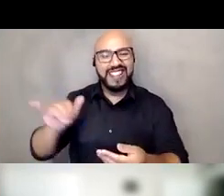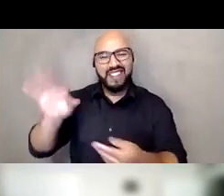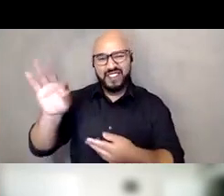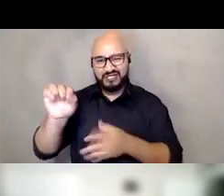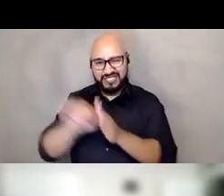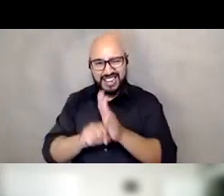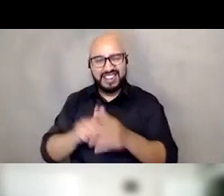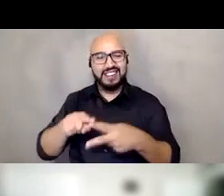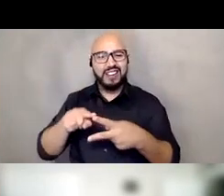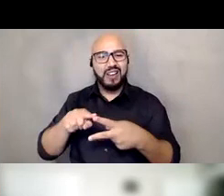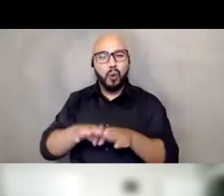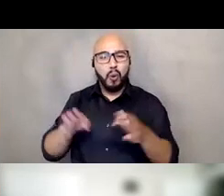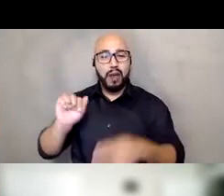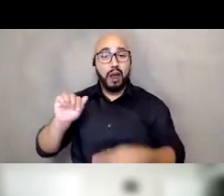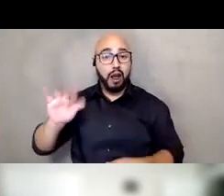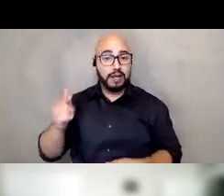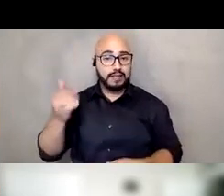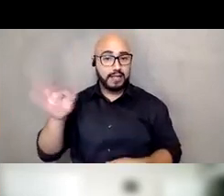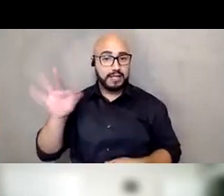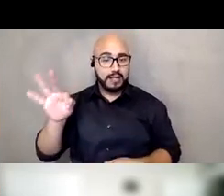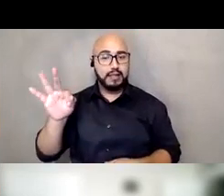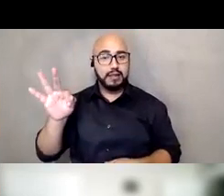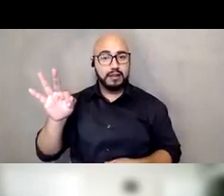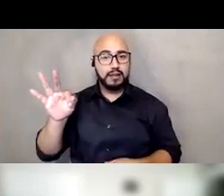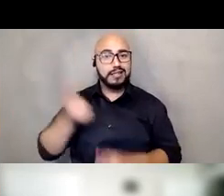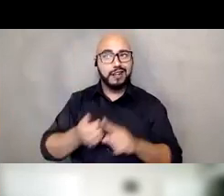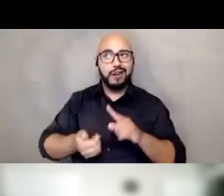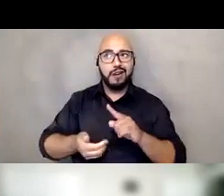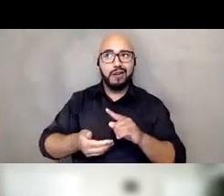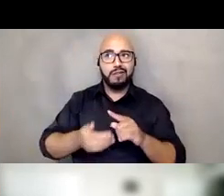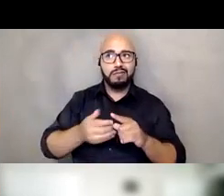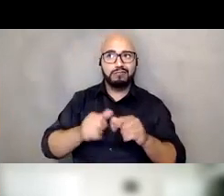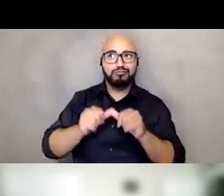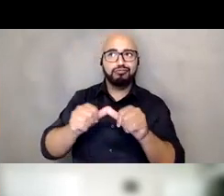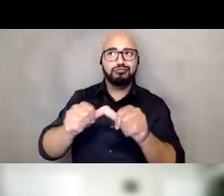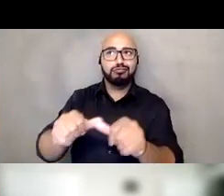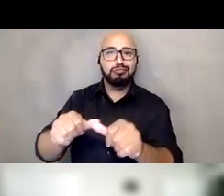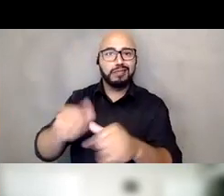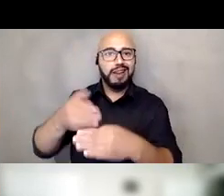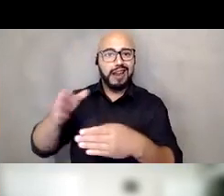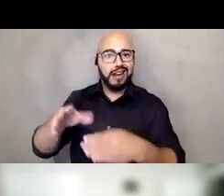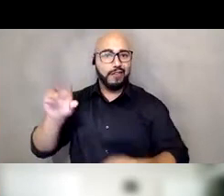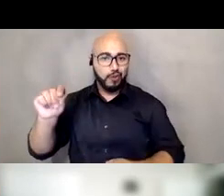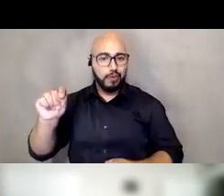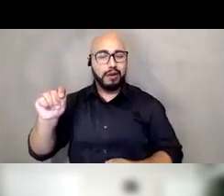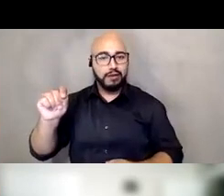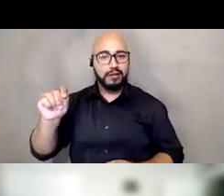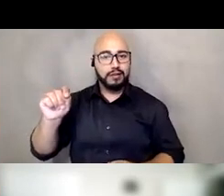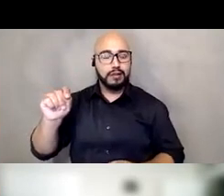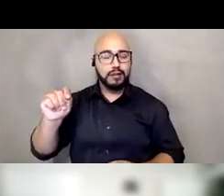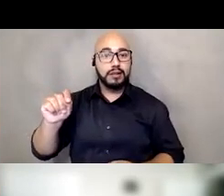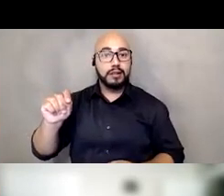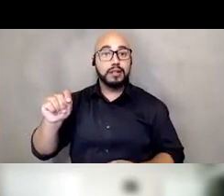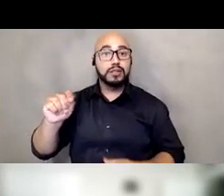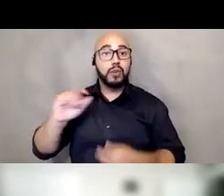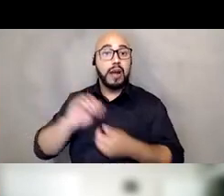that actually opens on August 19th, and it runs through the end of October. And so in